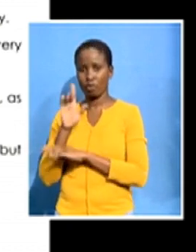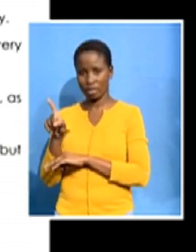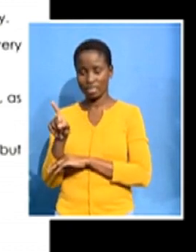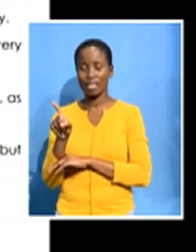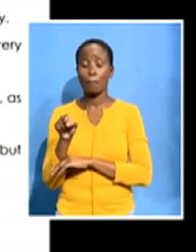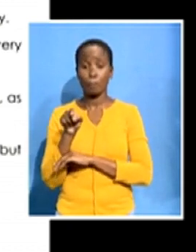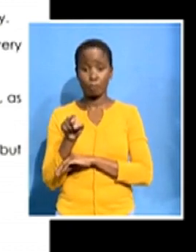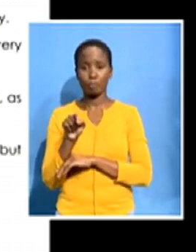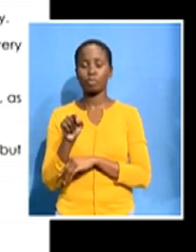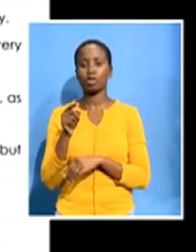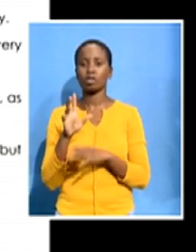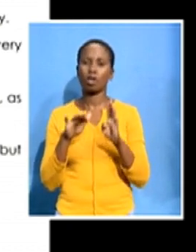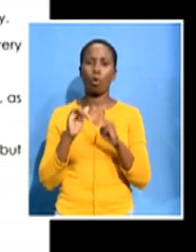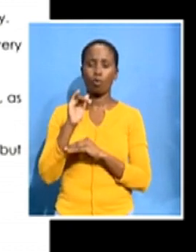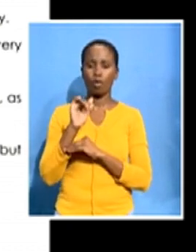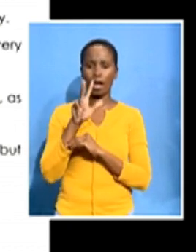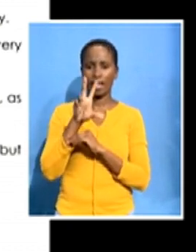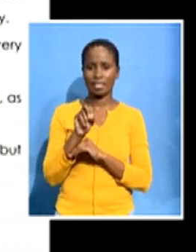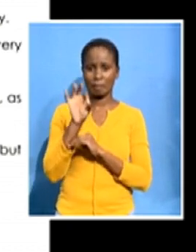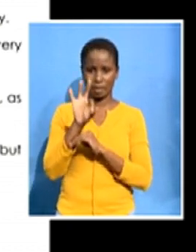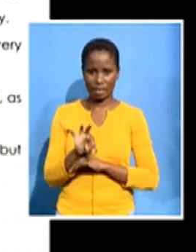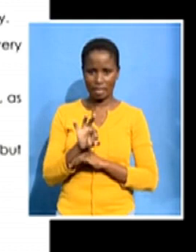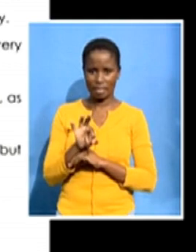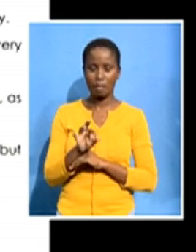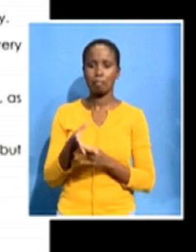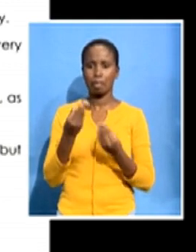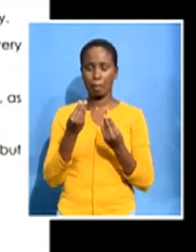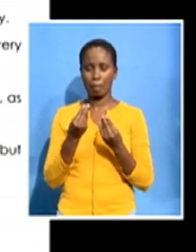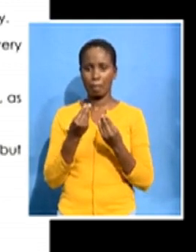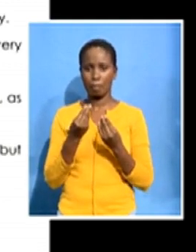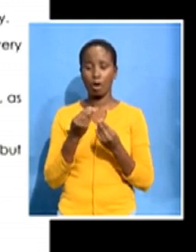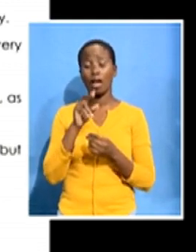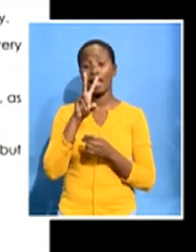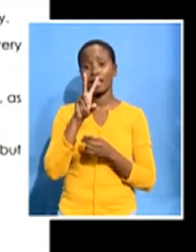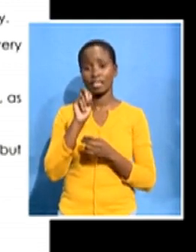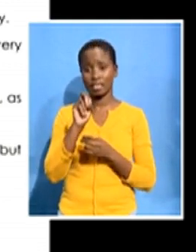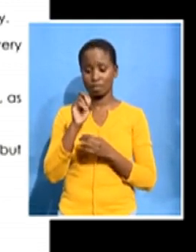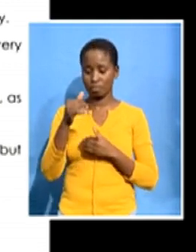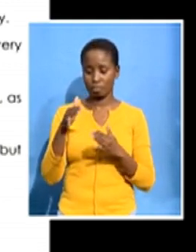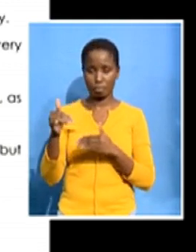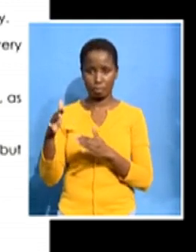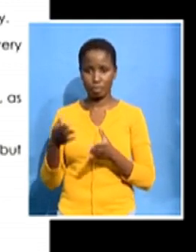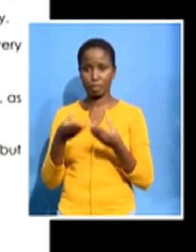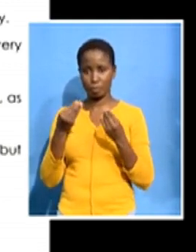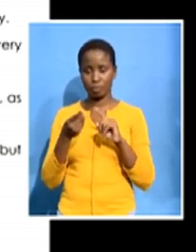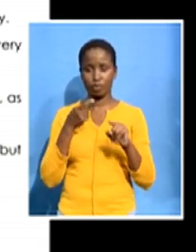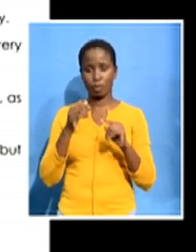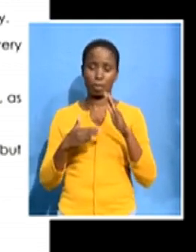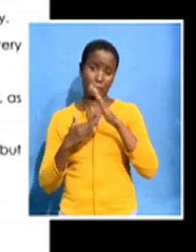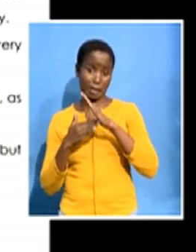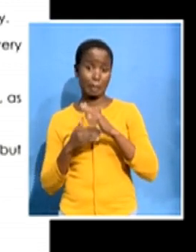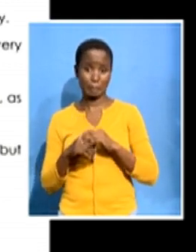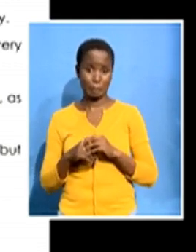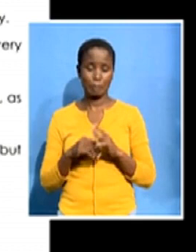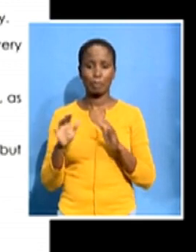80% we had at the peak. 80 tons that we had at the peak. The public sector utilization is 15 tons per day. And